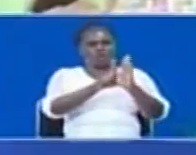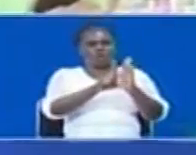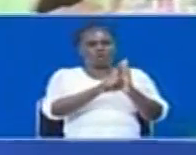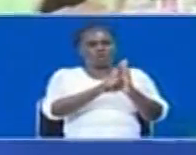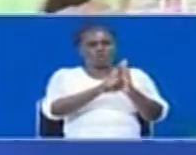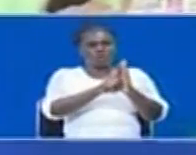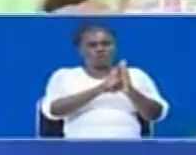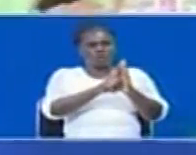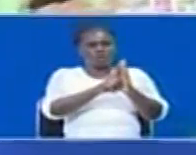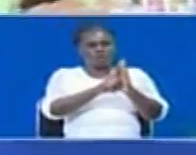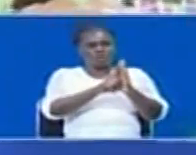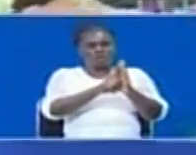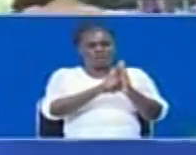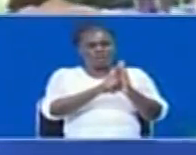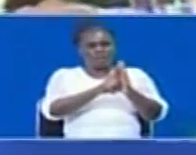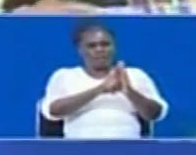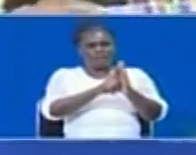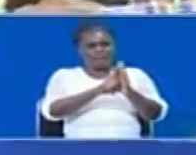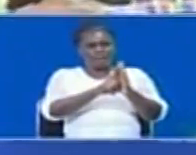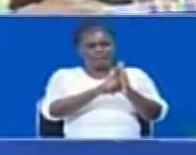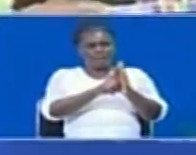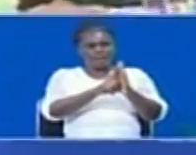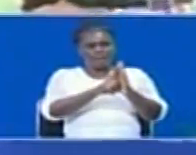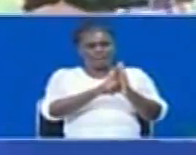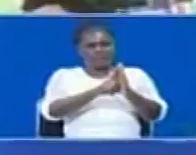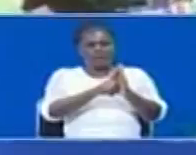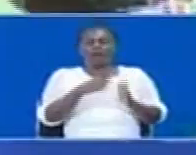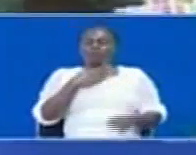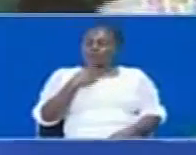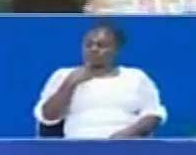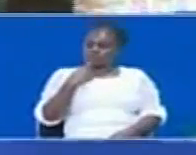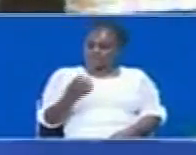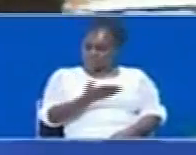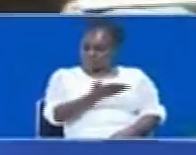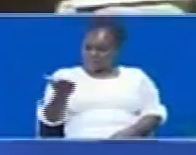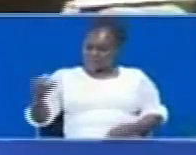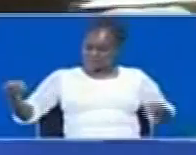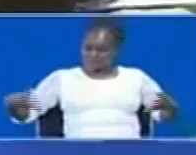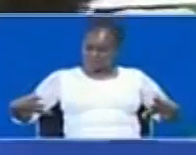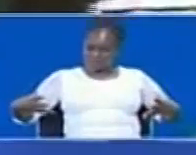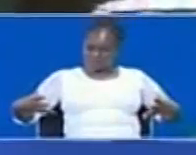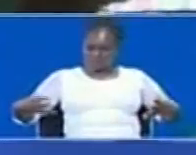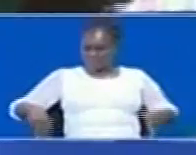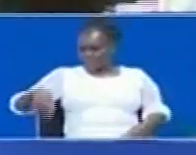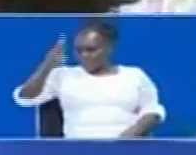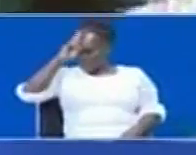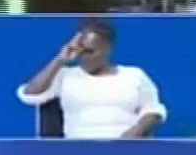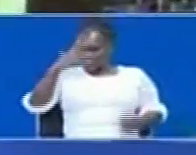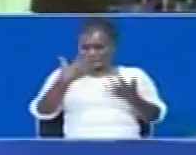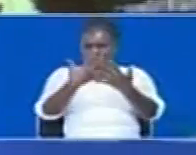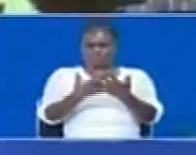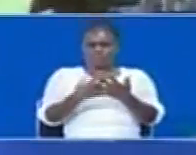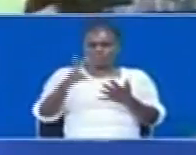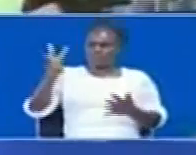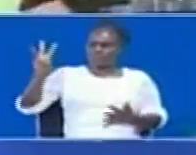a Kenyan law student involved in drugs. May I repeat this for the sake of your for clarity? The police also arrested